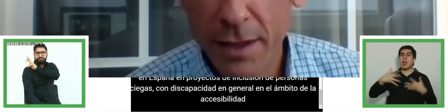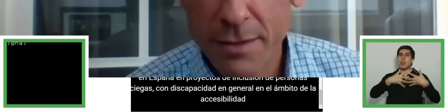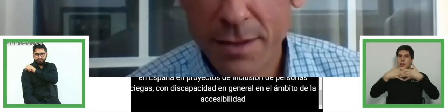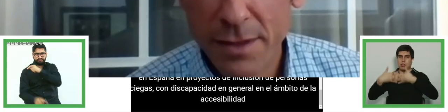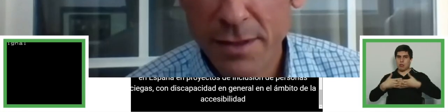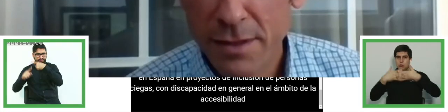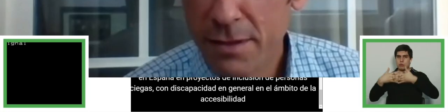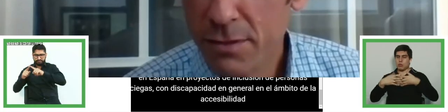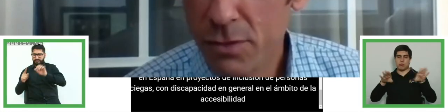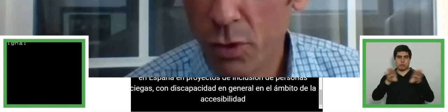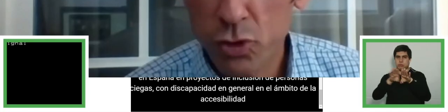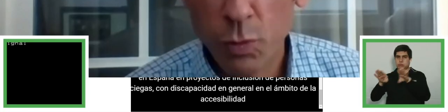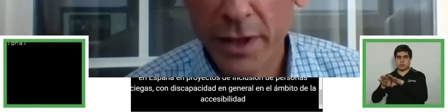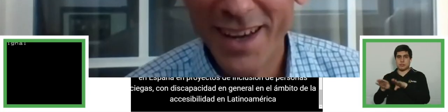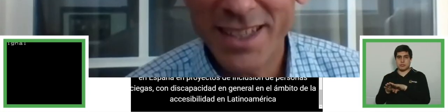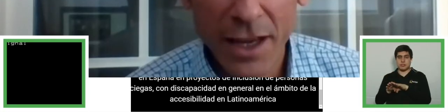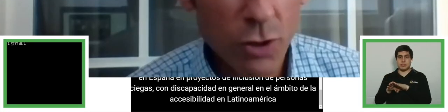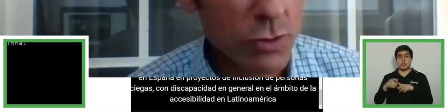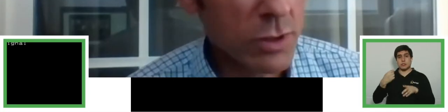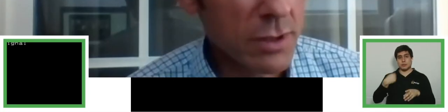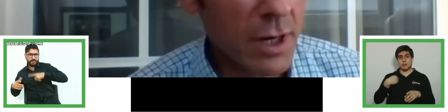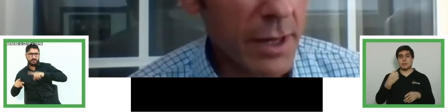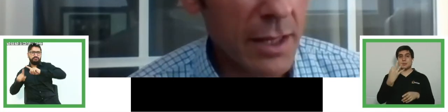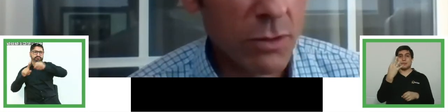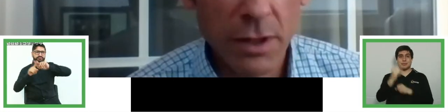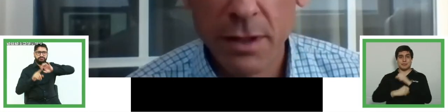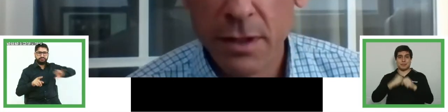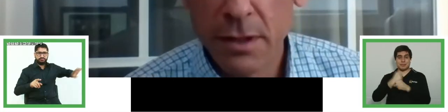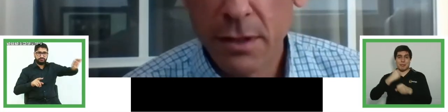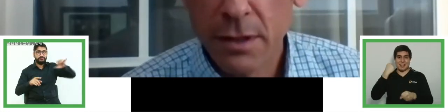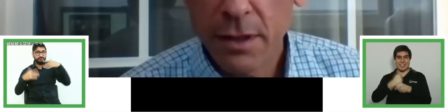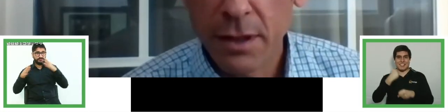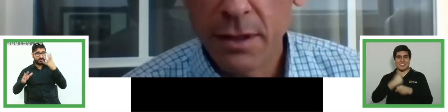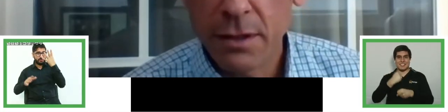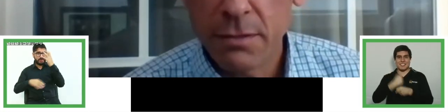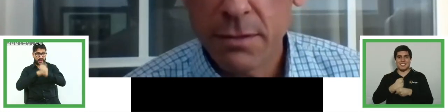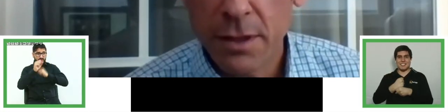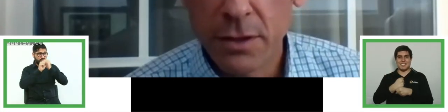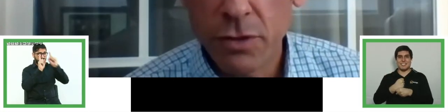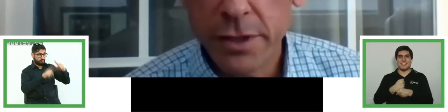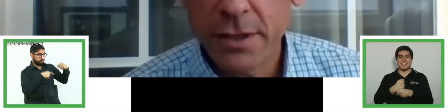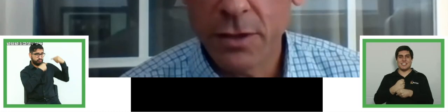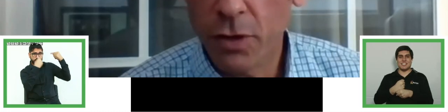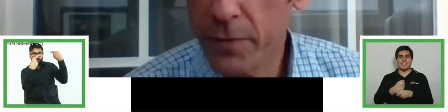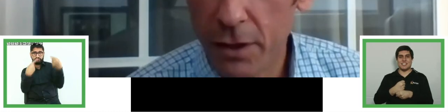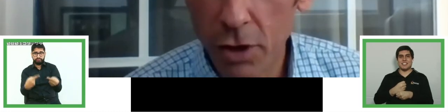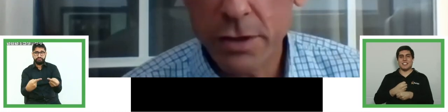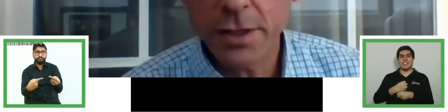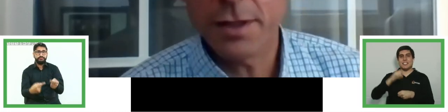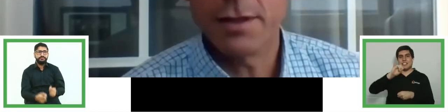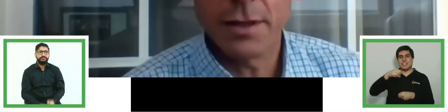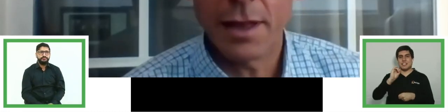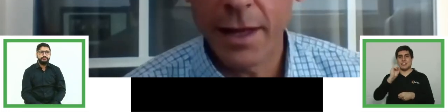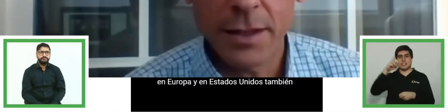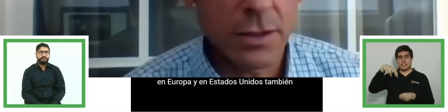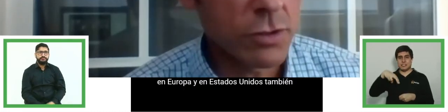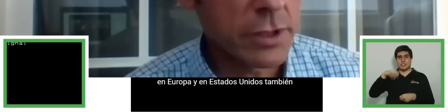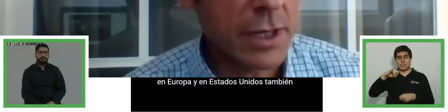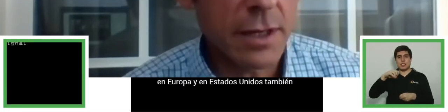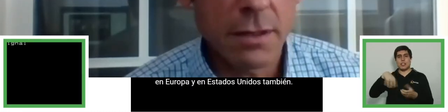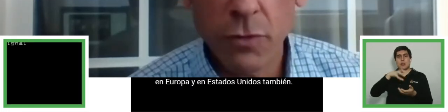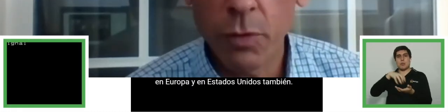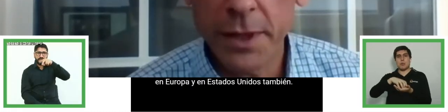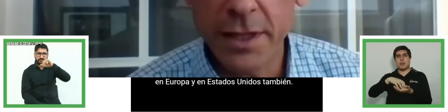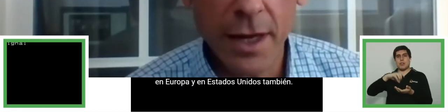was working for 3 years in the Georgia Institute of Technology in Atlanta, Georgia, in the university